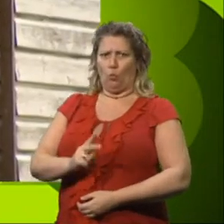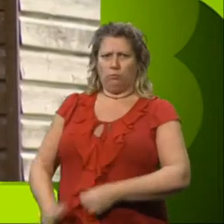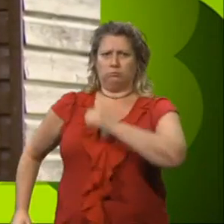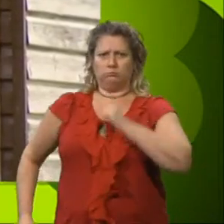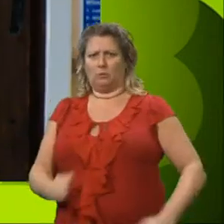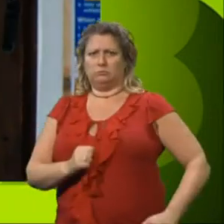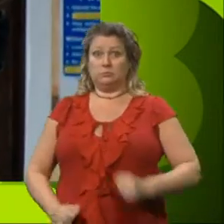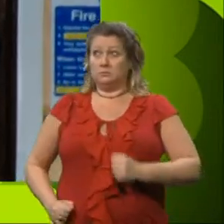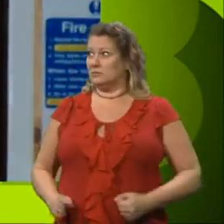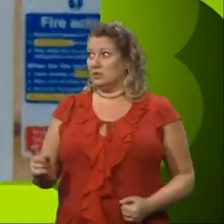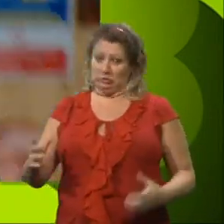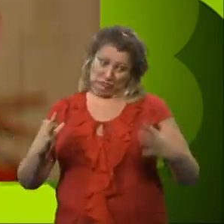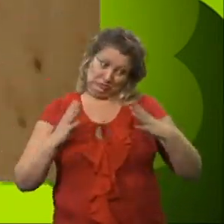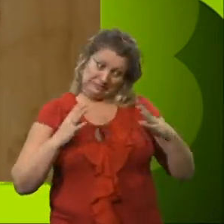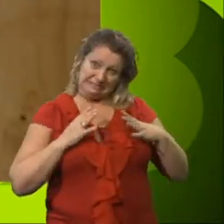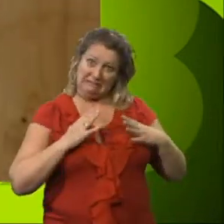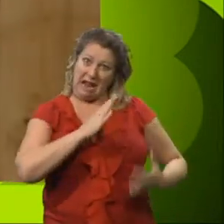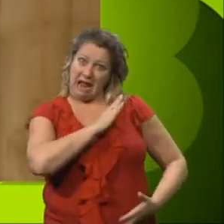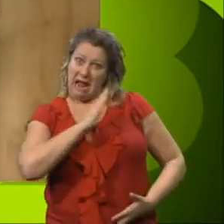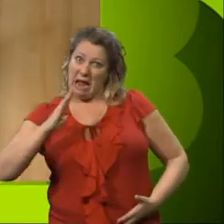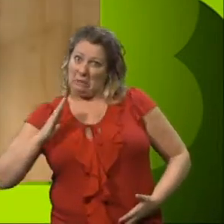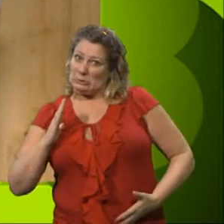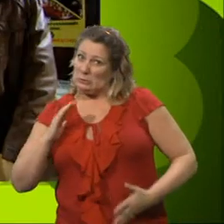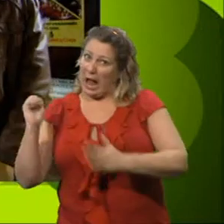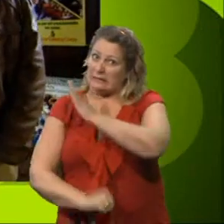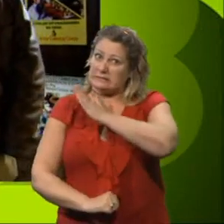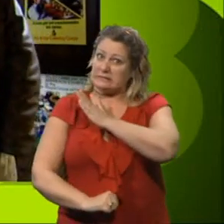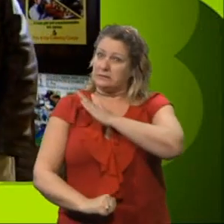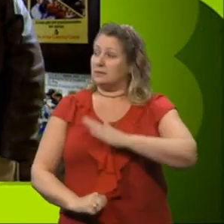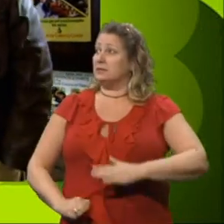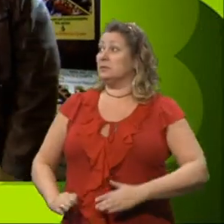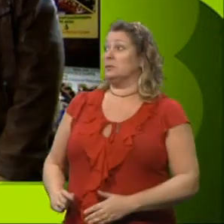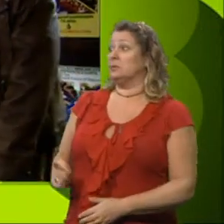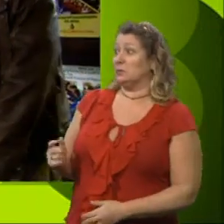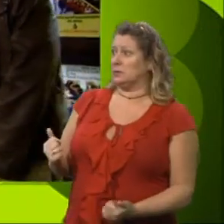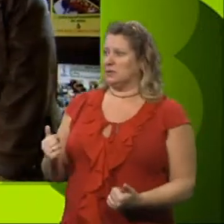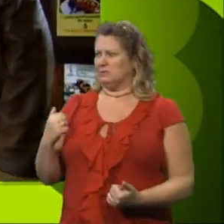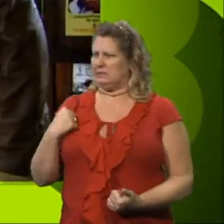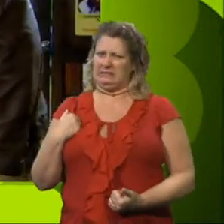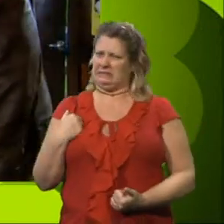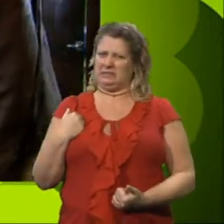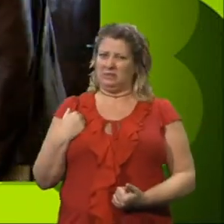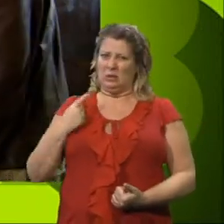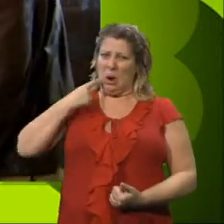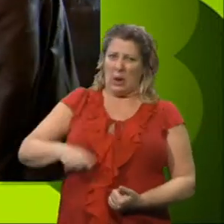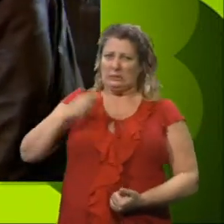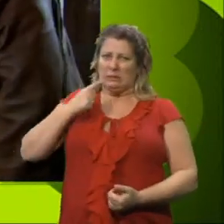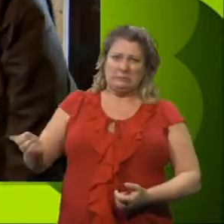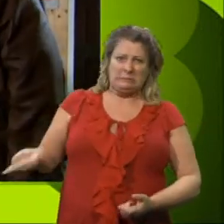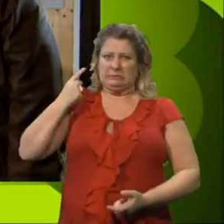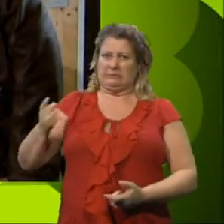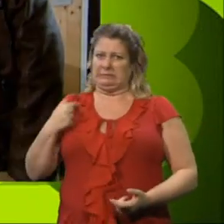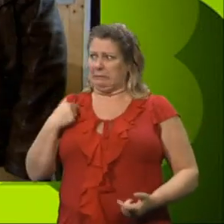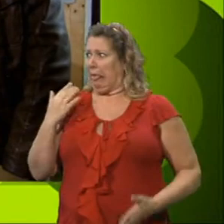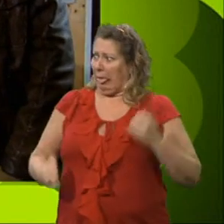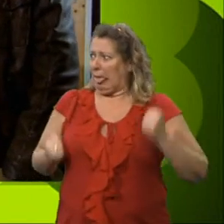One, two. You ready for the rough and tumble of army life, Hacker? No. I'm glad someone is. I'm not sure I'm cut out for it. All that shouting and ordering about. We're really going to get put